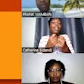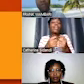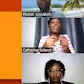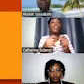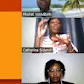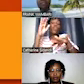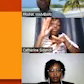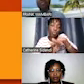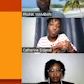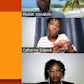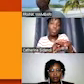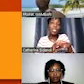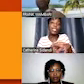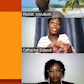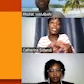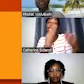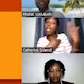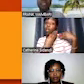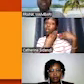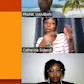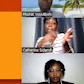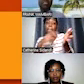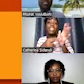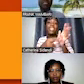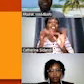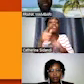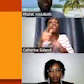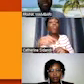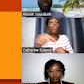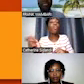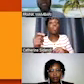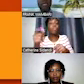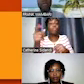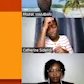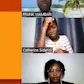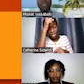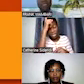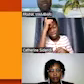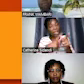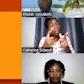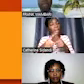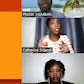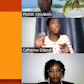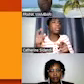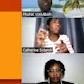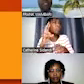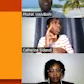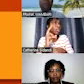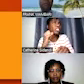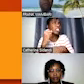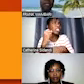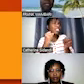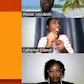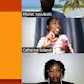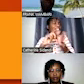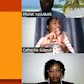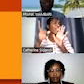record, even if you go in the rural area for 20 years, you might decide to come back to the city and find that you cannot